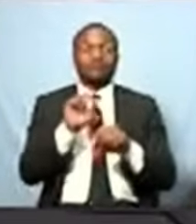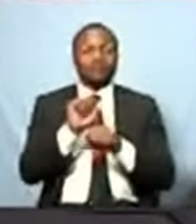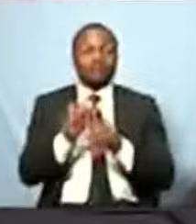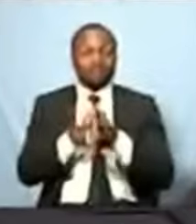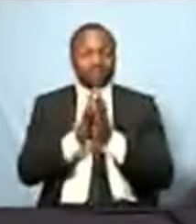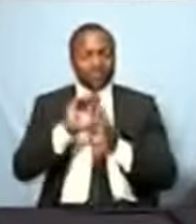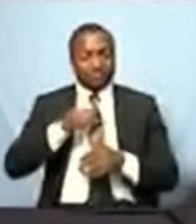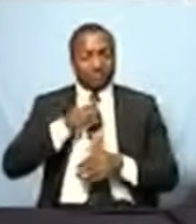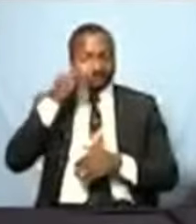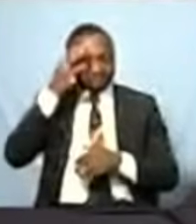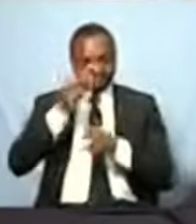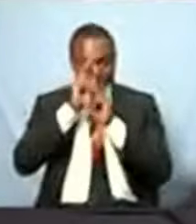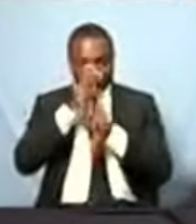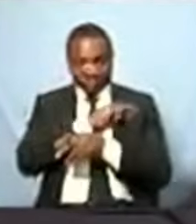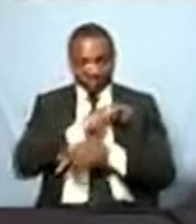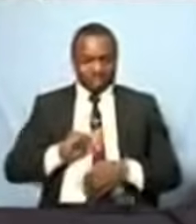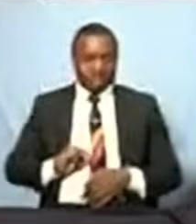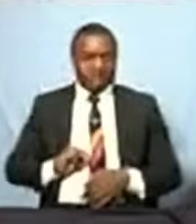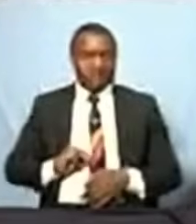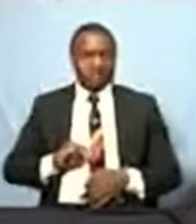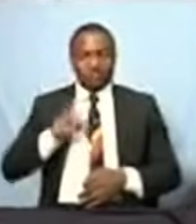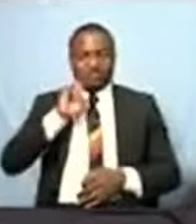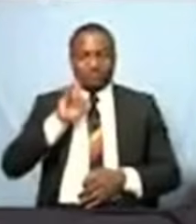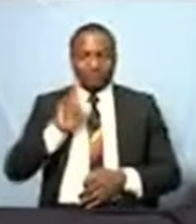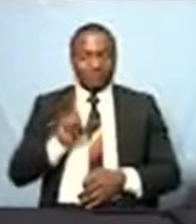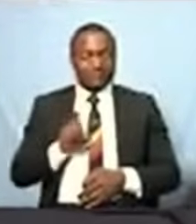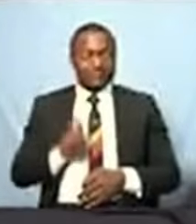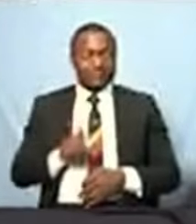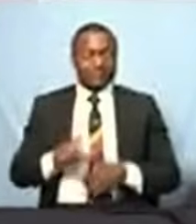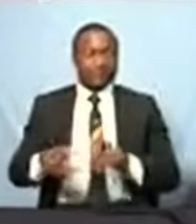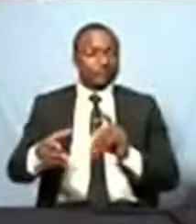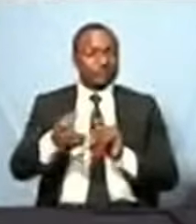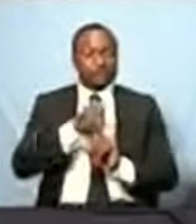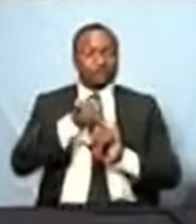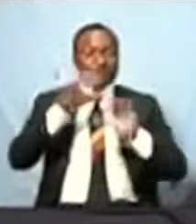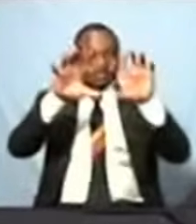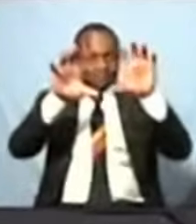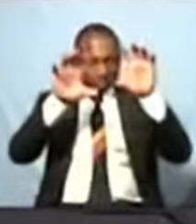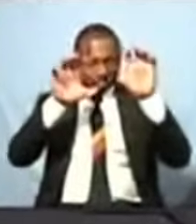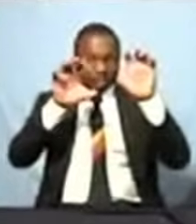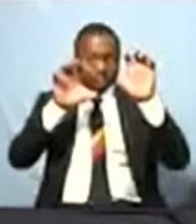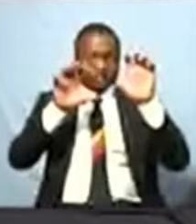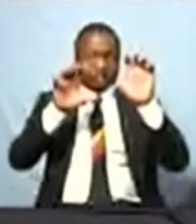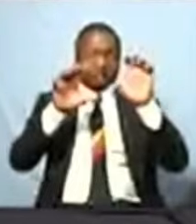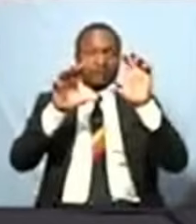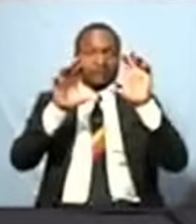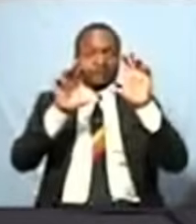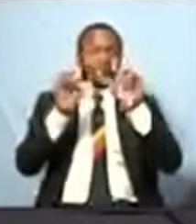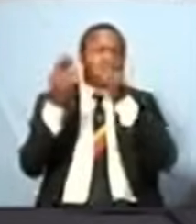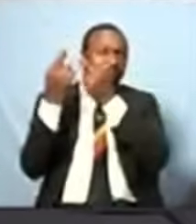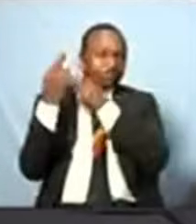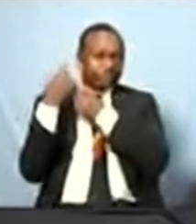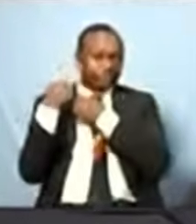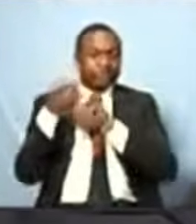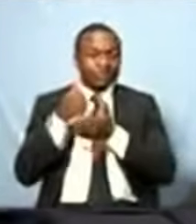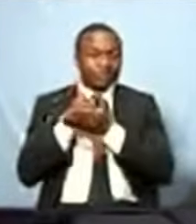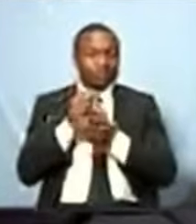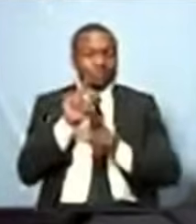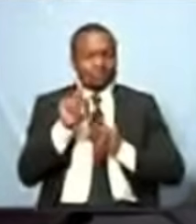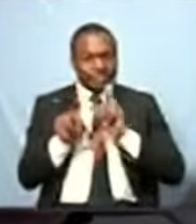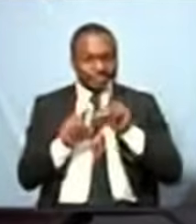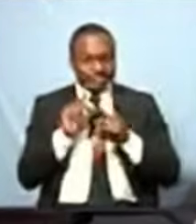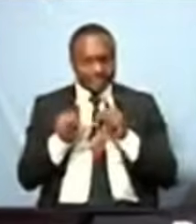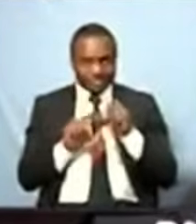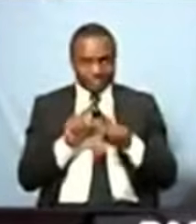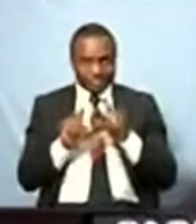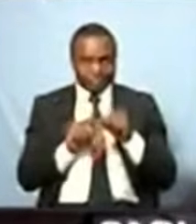why would honorable members of parliament, who should hold the executive accountable on behalf of their representatives, want